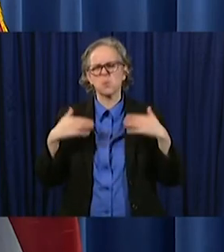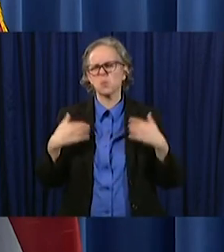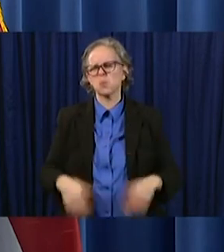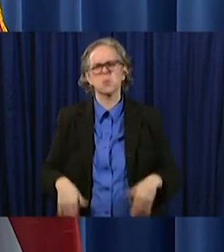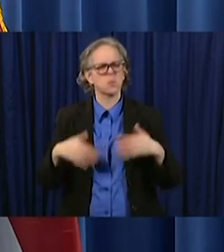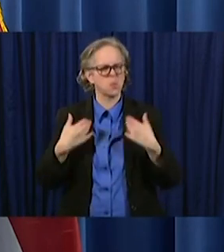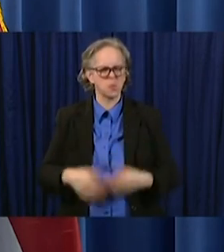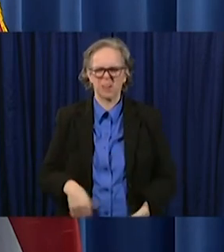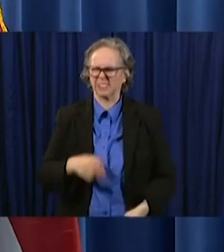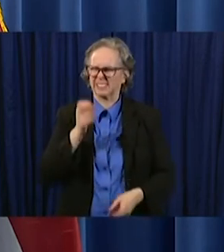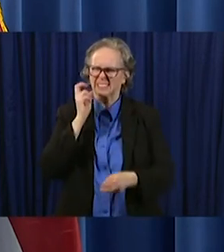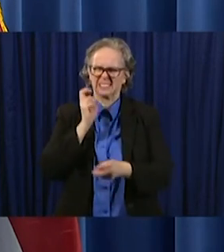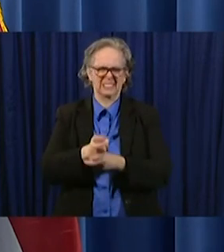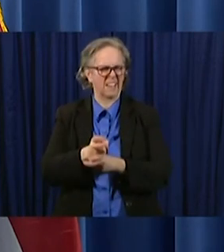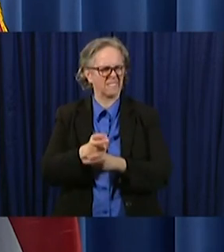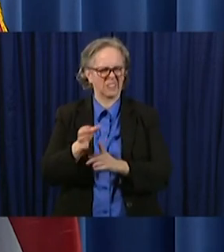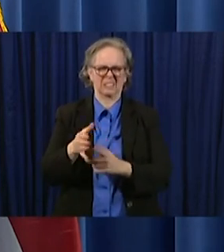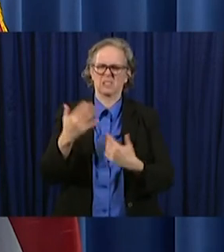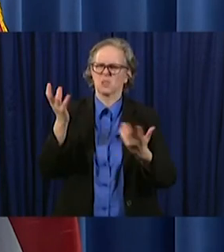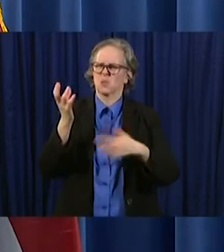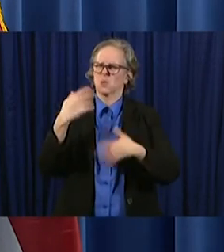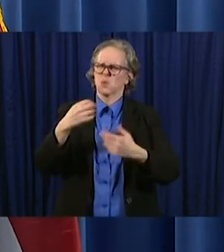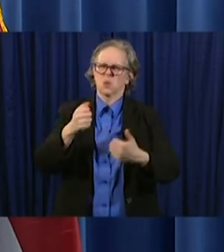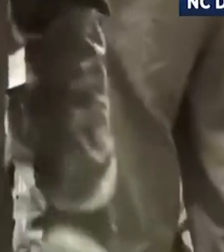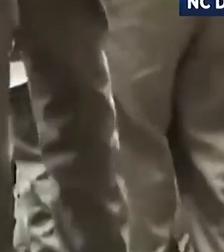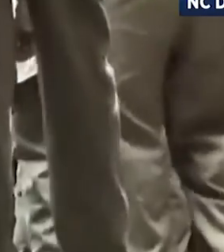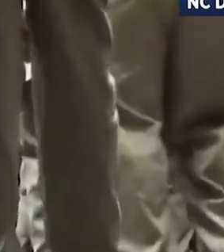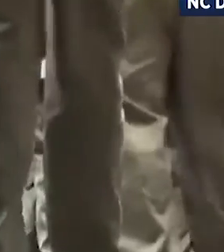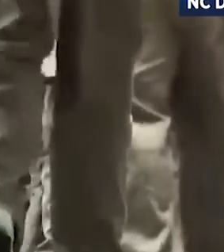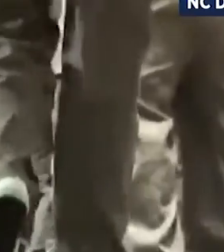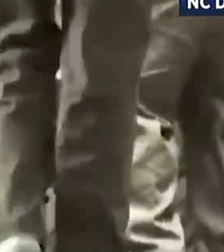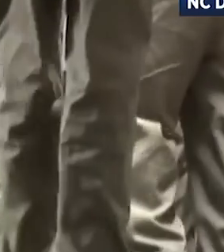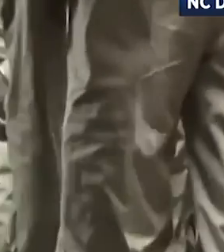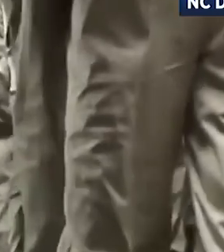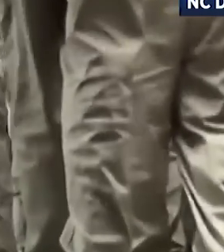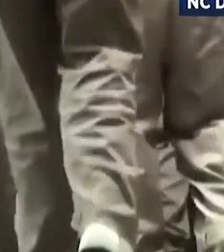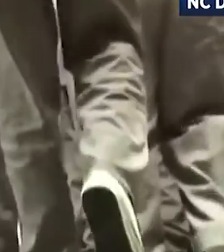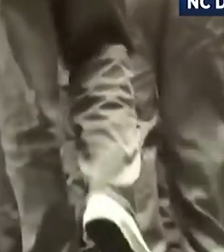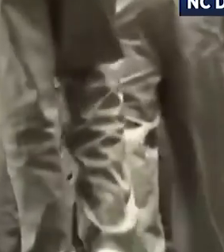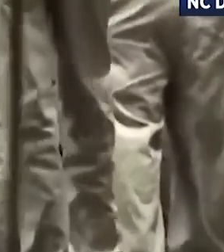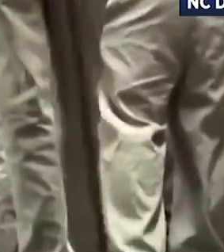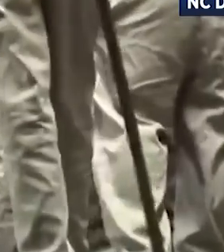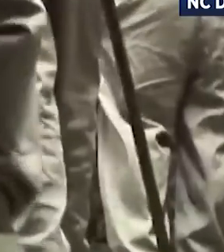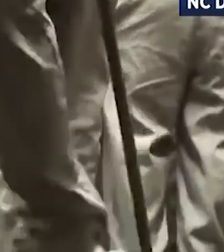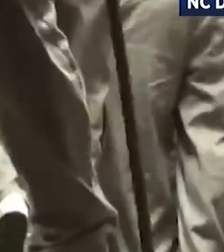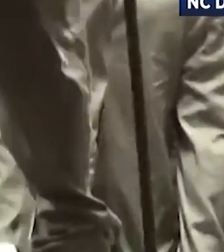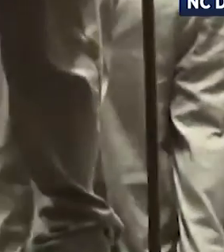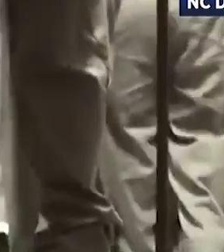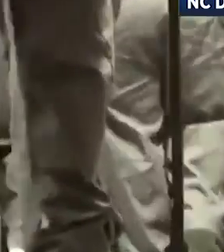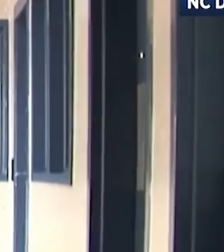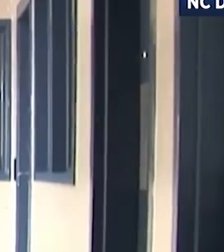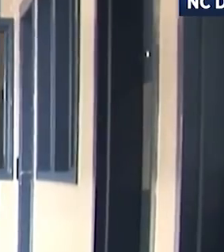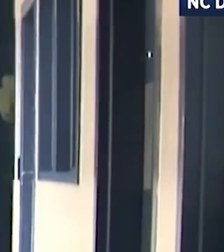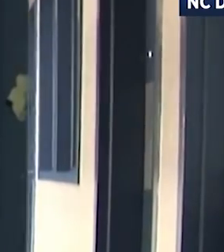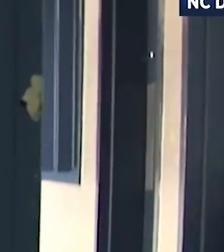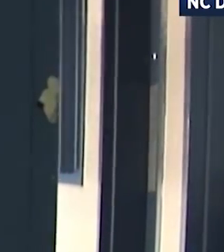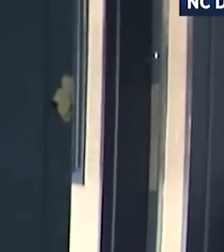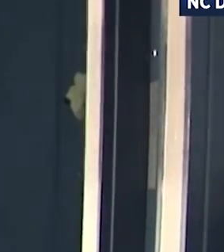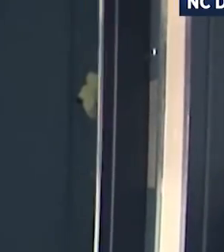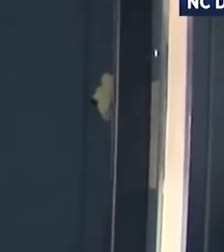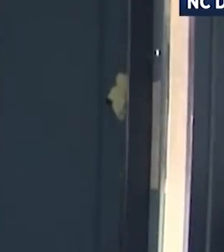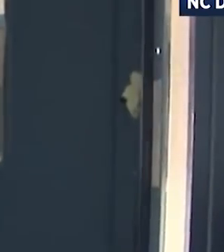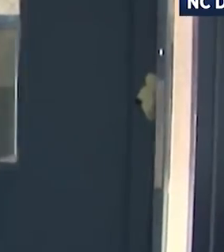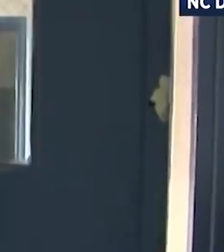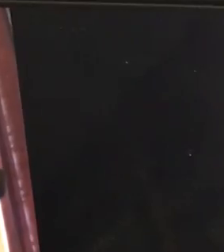situation. DeWine says he's asking the prison director to continue to look at additional prisoner cases who could be eligible for early